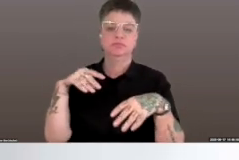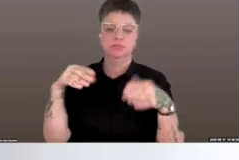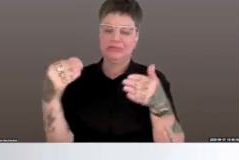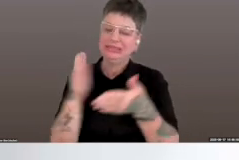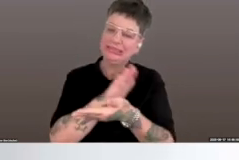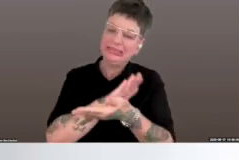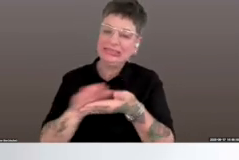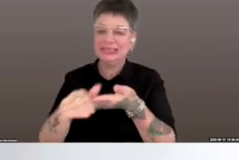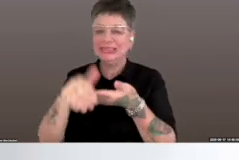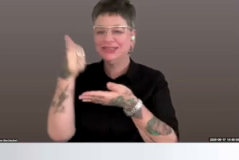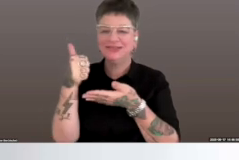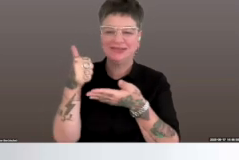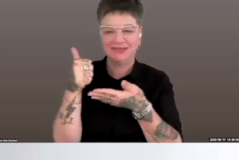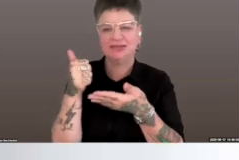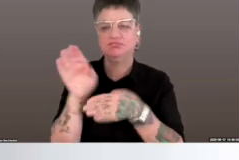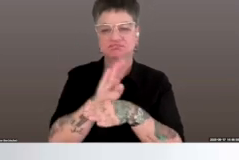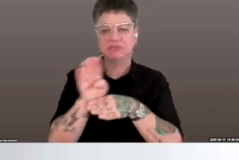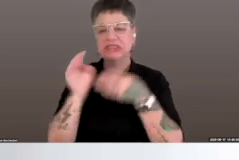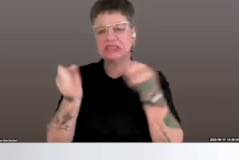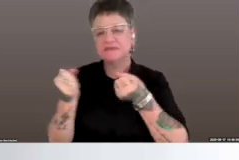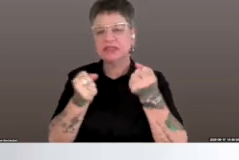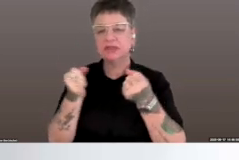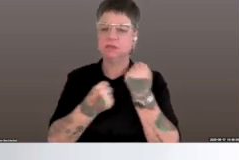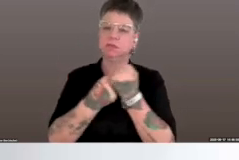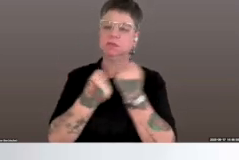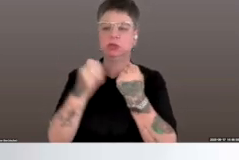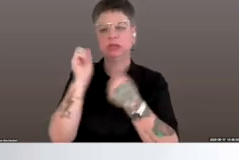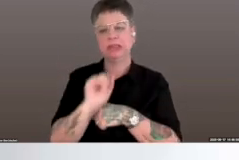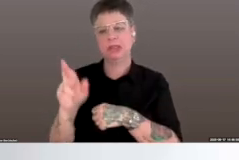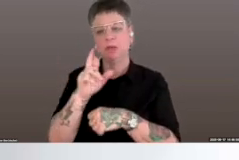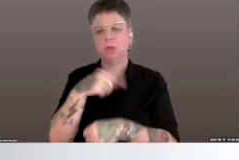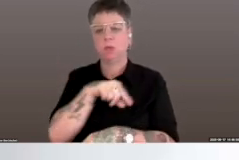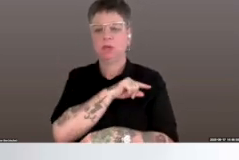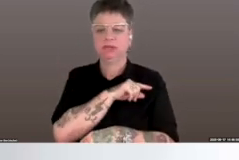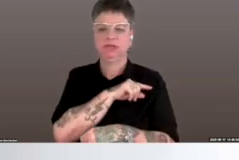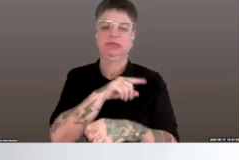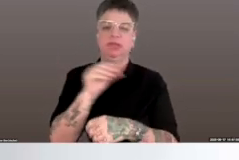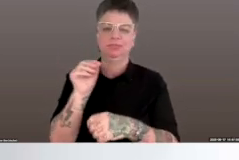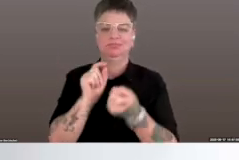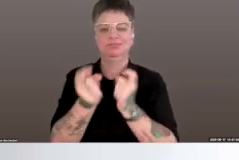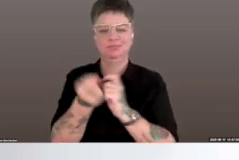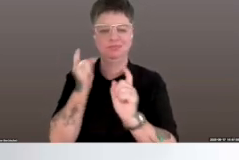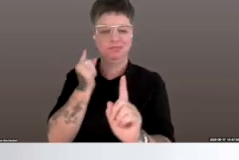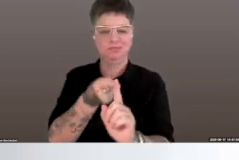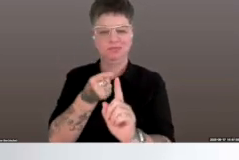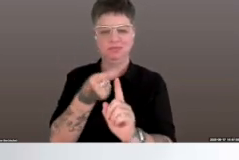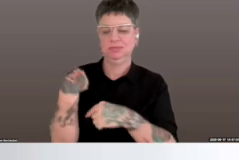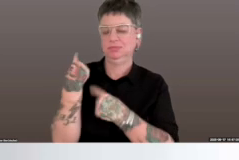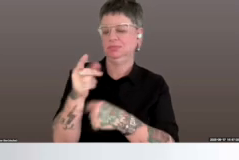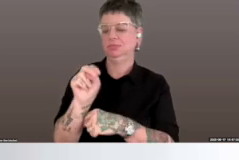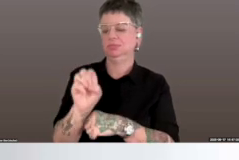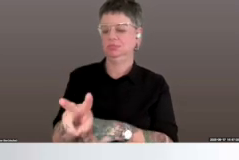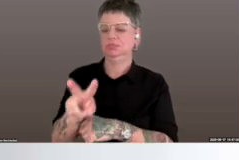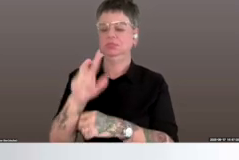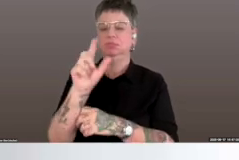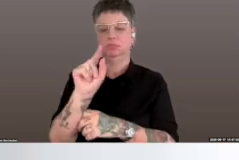vehicle sector, supporting both air quality and climate change goals. As of November 2024, project funding